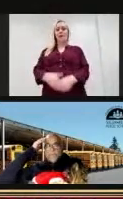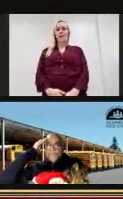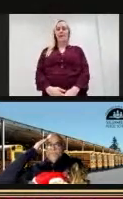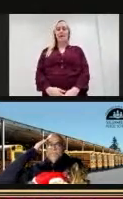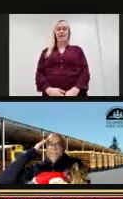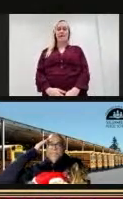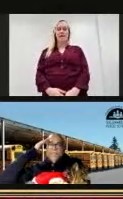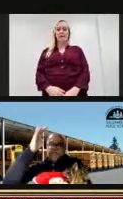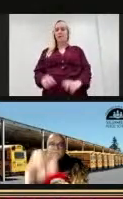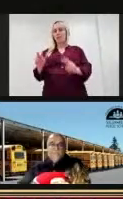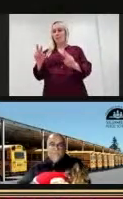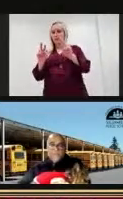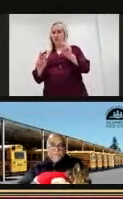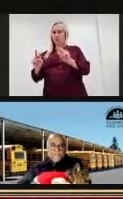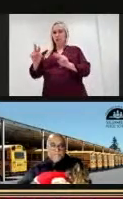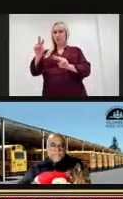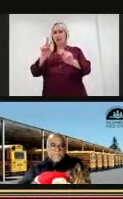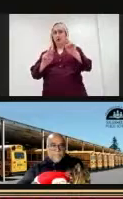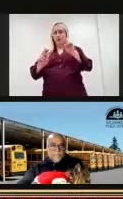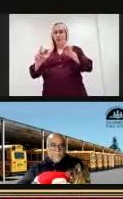Looking for